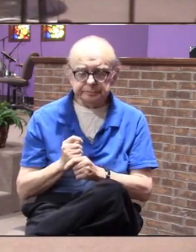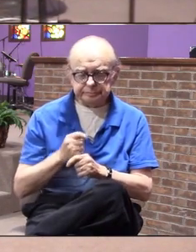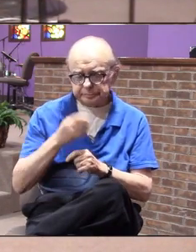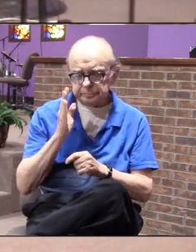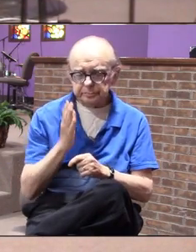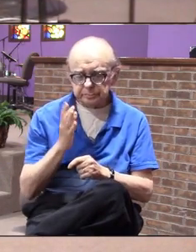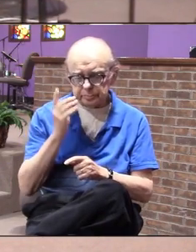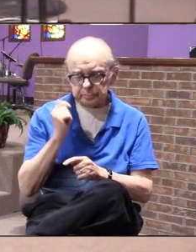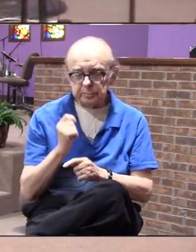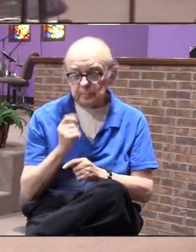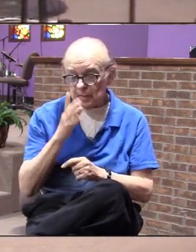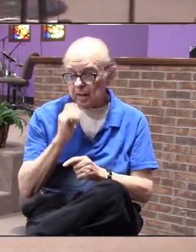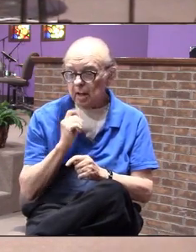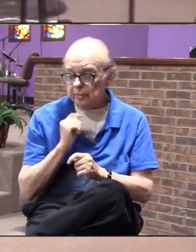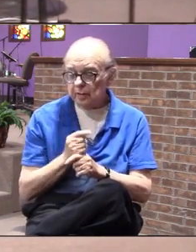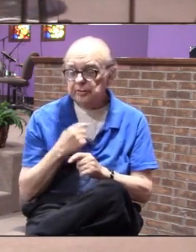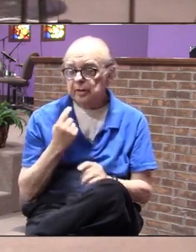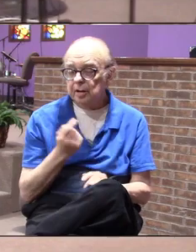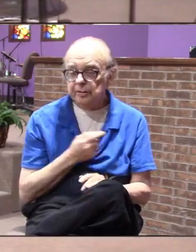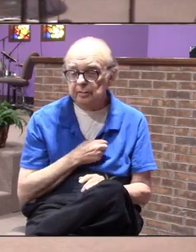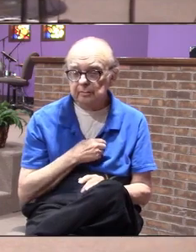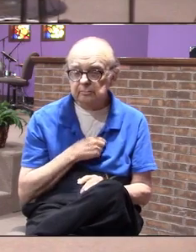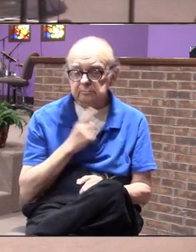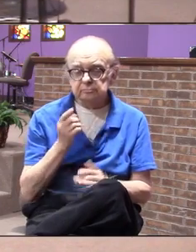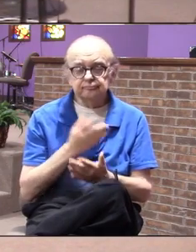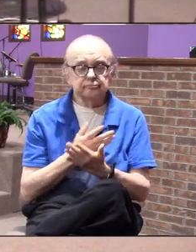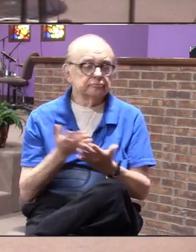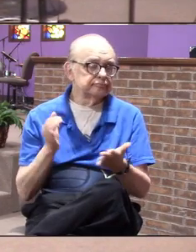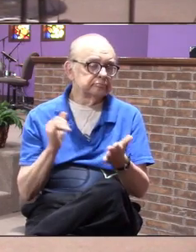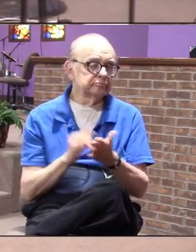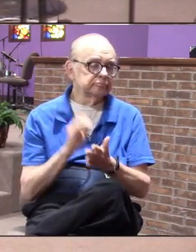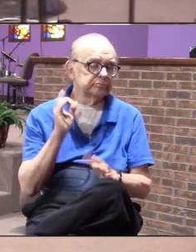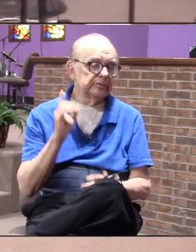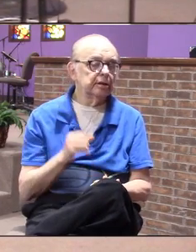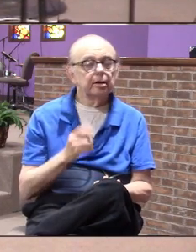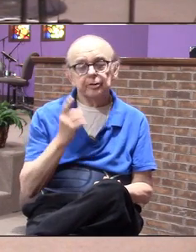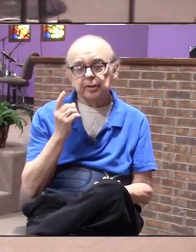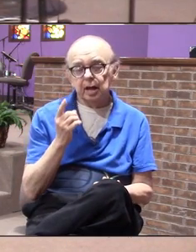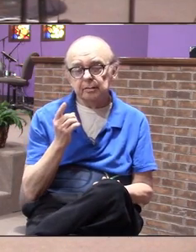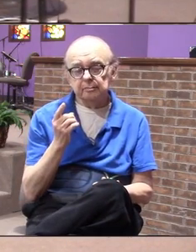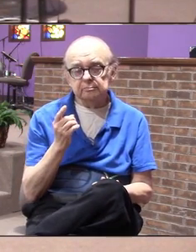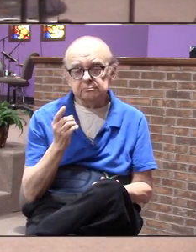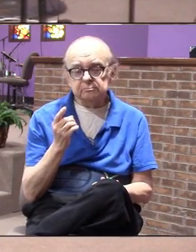God and God trusts us, there's some things that we need to understand.